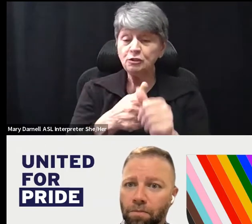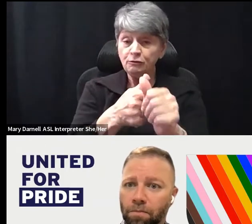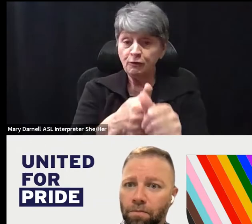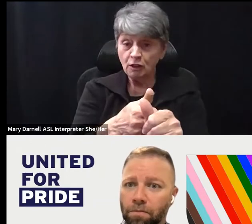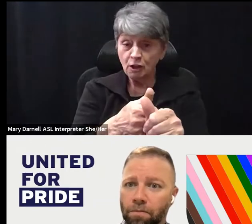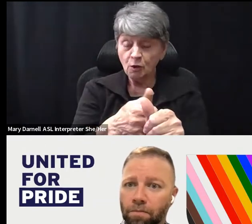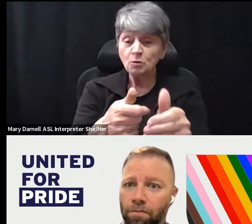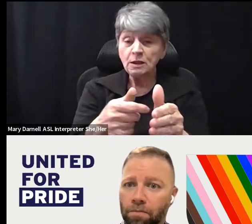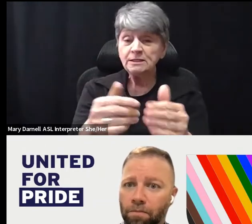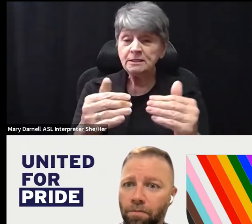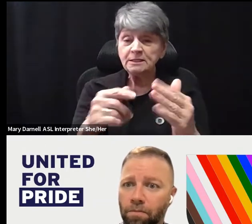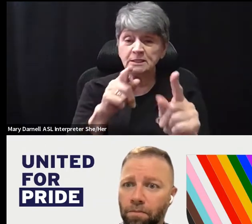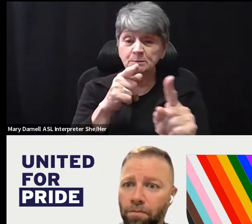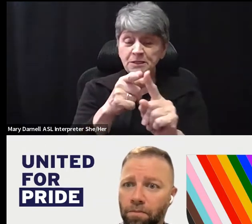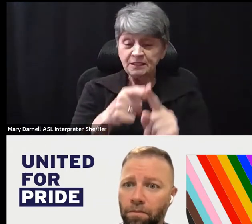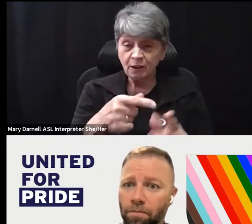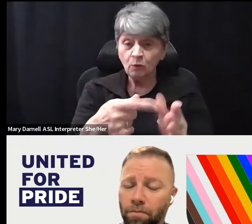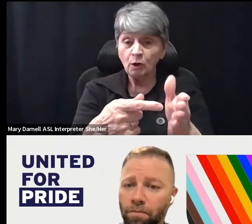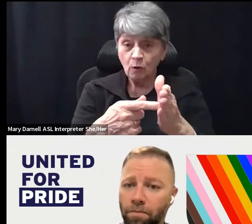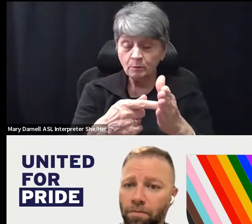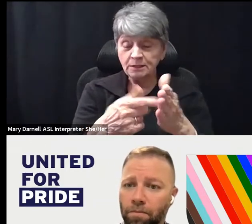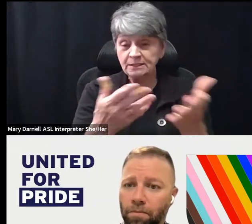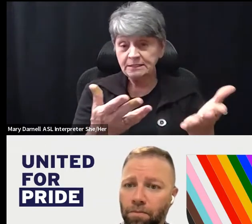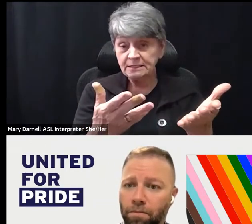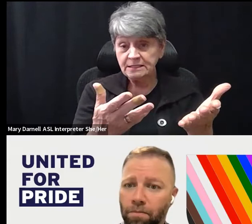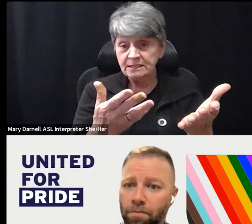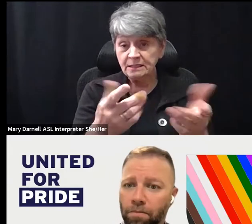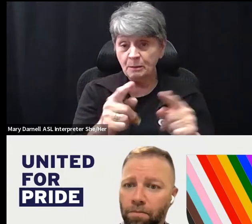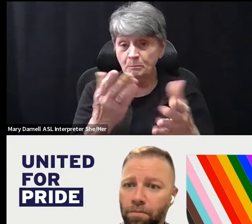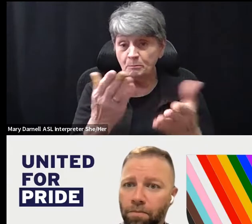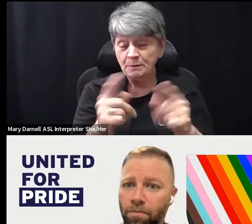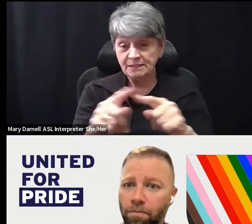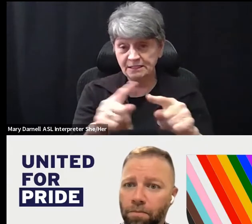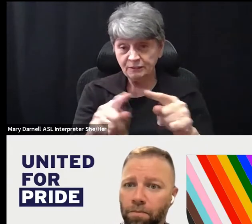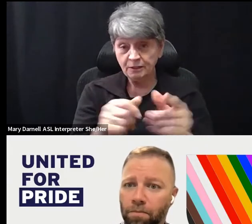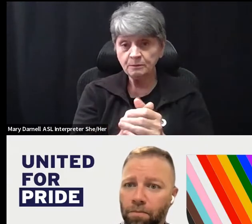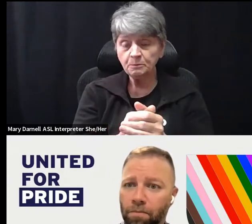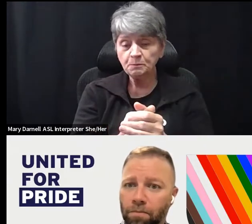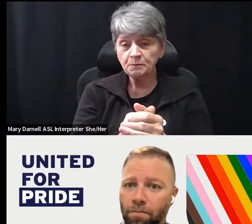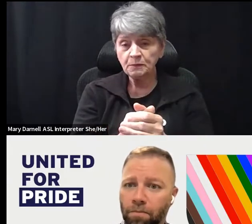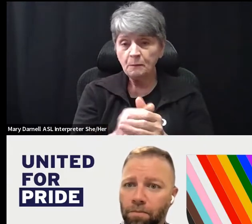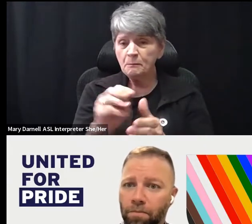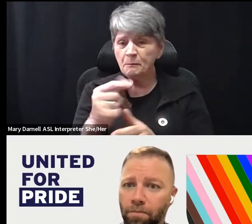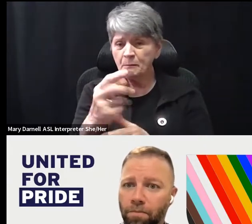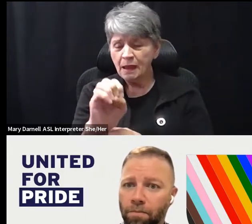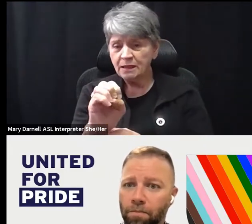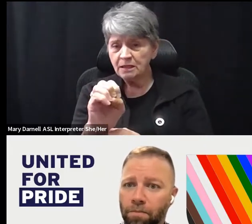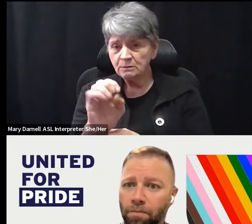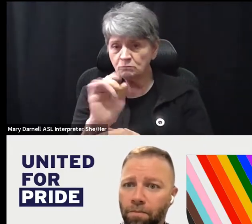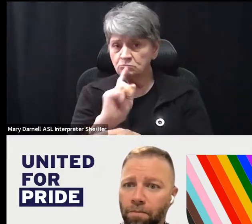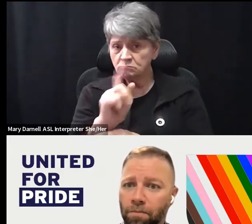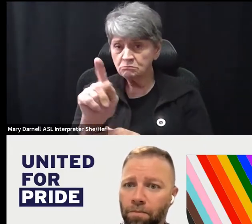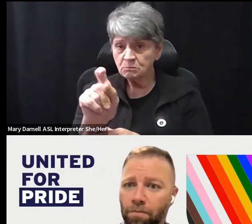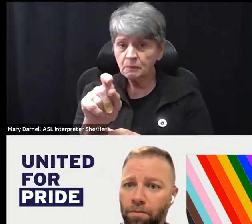here. But Maggie, if I got anything wrong about that, you should correct me. No, I think that's right. I think that they will still be able to put